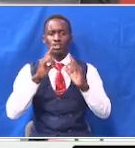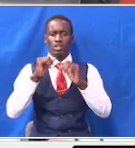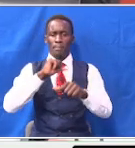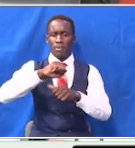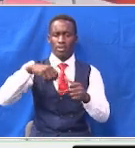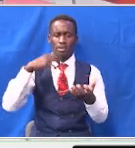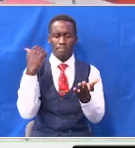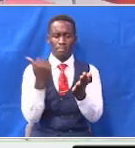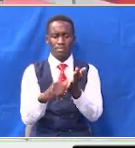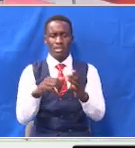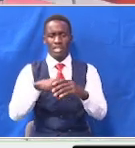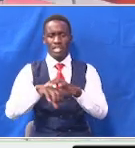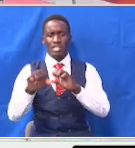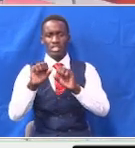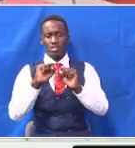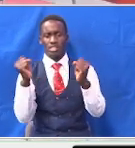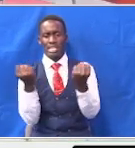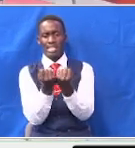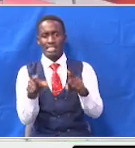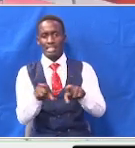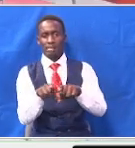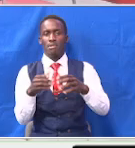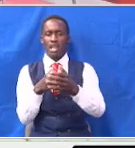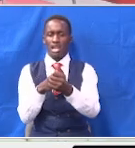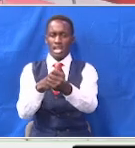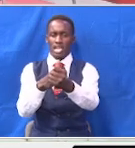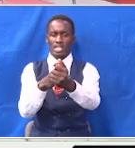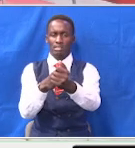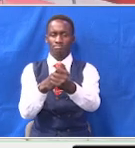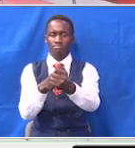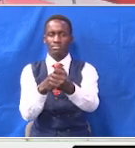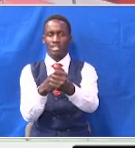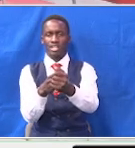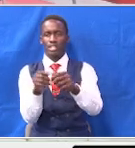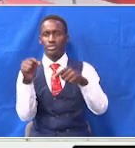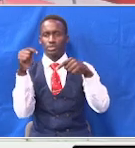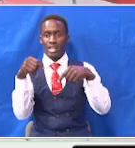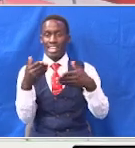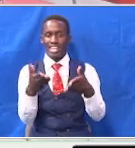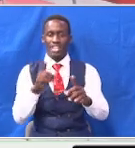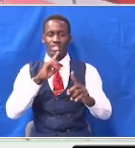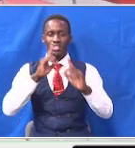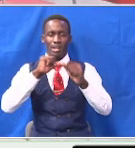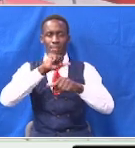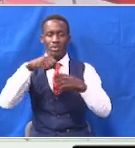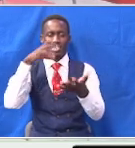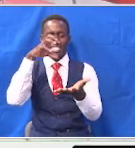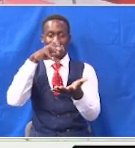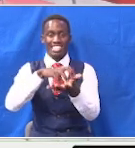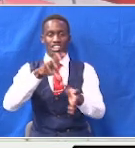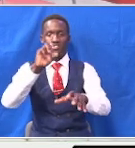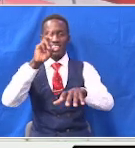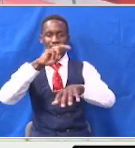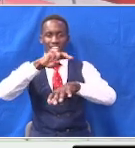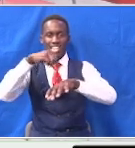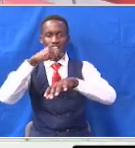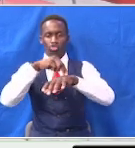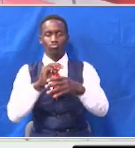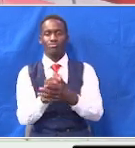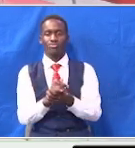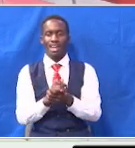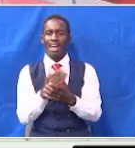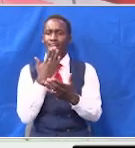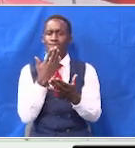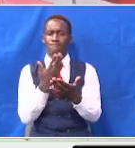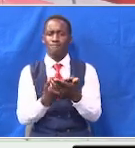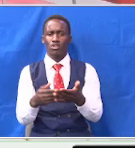the society, issues of governance, as well as leadership. He wears many hats, but today he's here to speak about the state of the nation. Karibu sana. Asante sana, Victor.